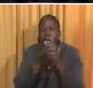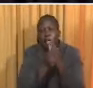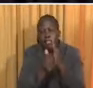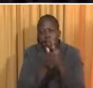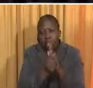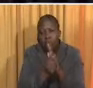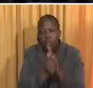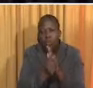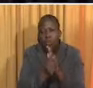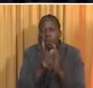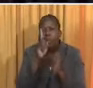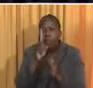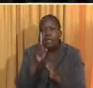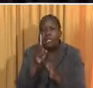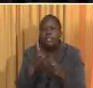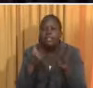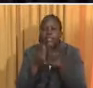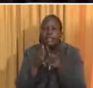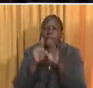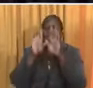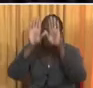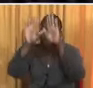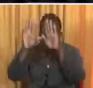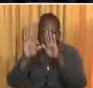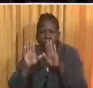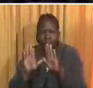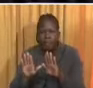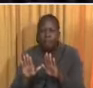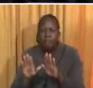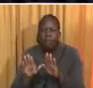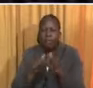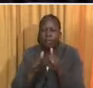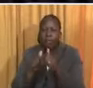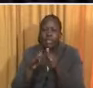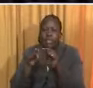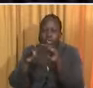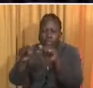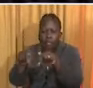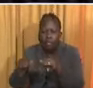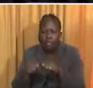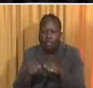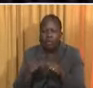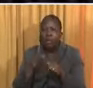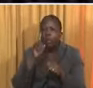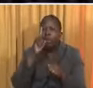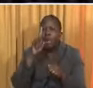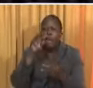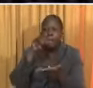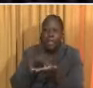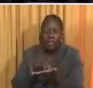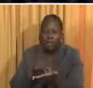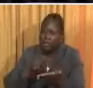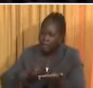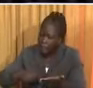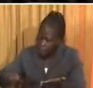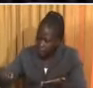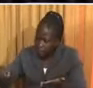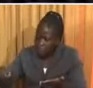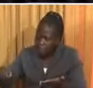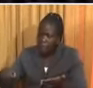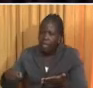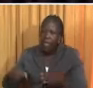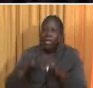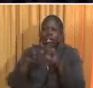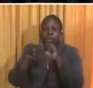is complex and onerous. It requires support of 1 million voters, requires the promoters